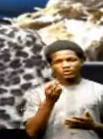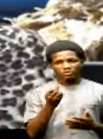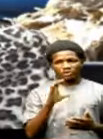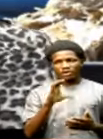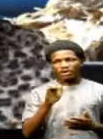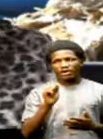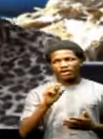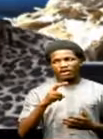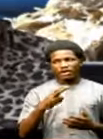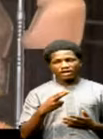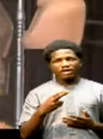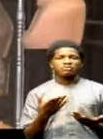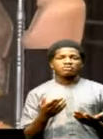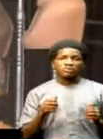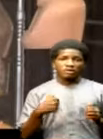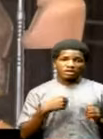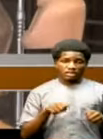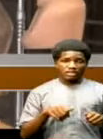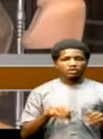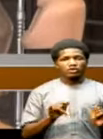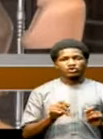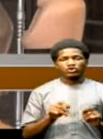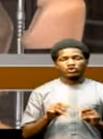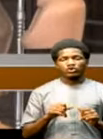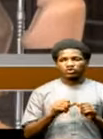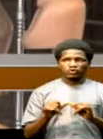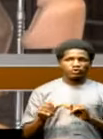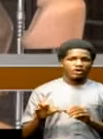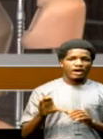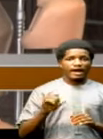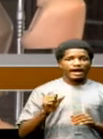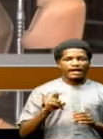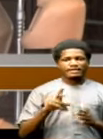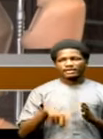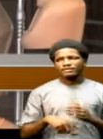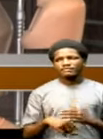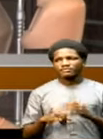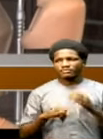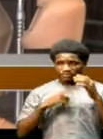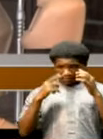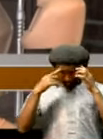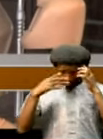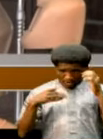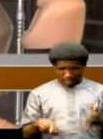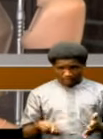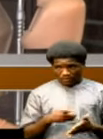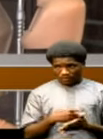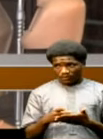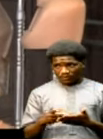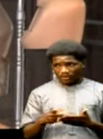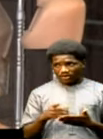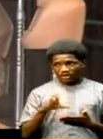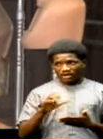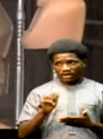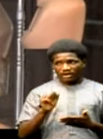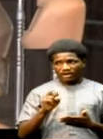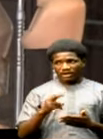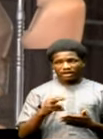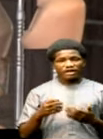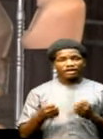also continue in cashless. I think this week, all this cash